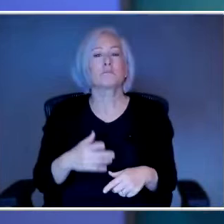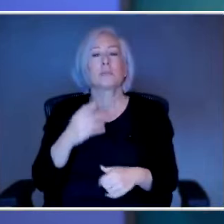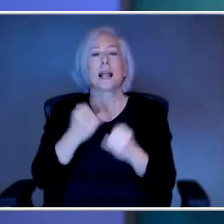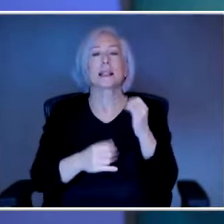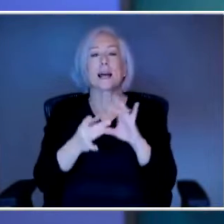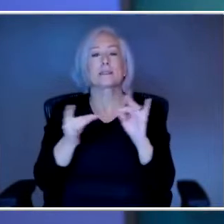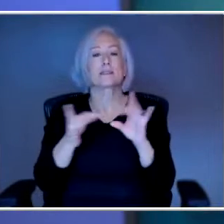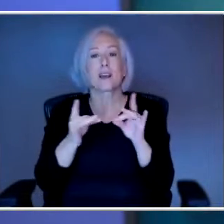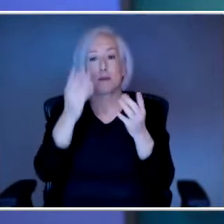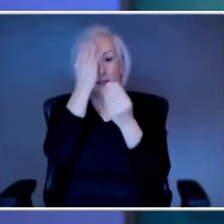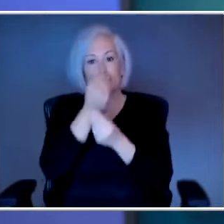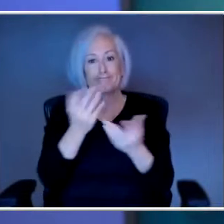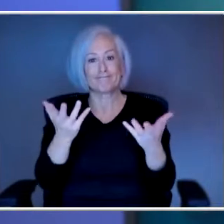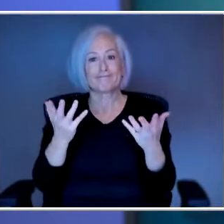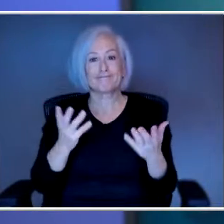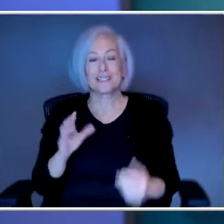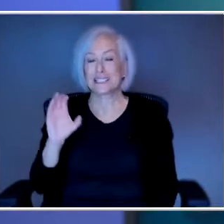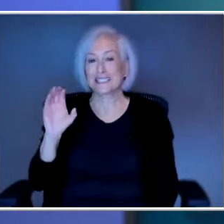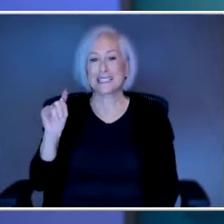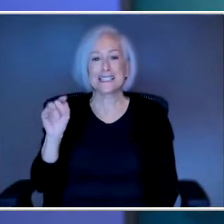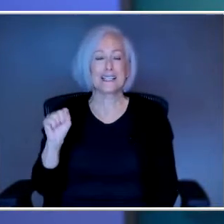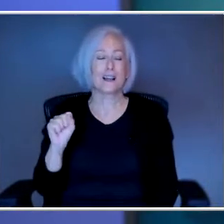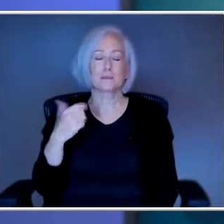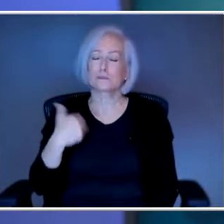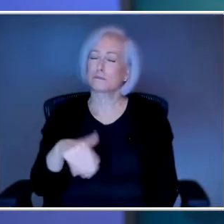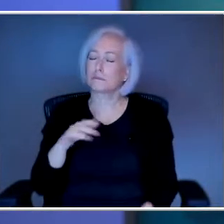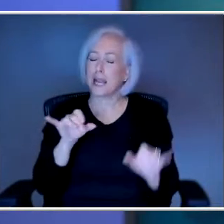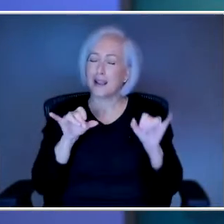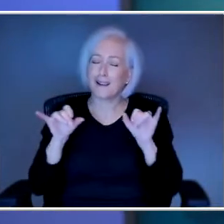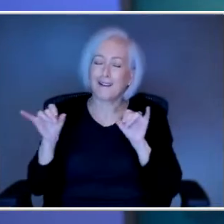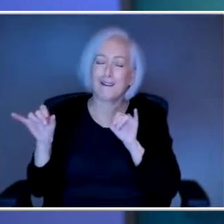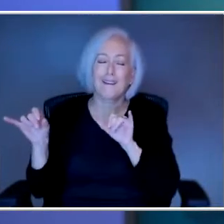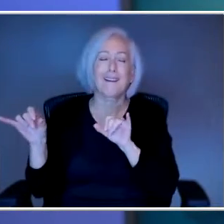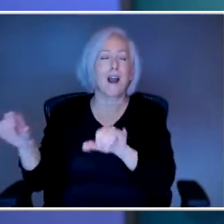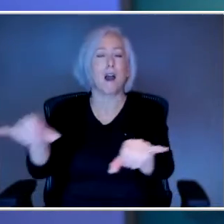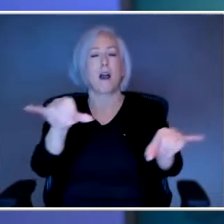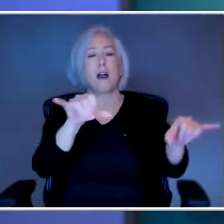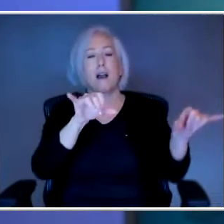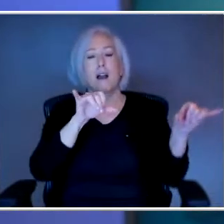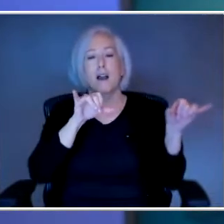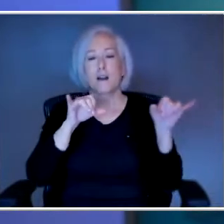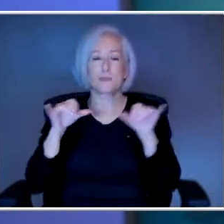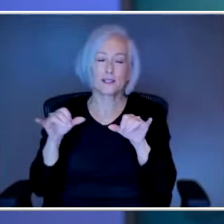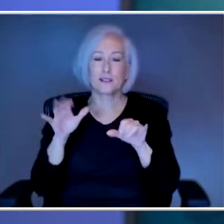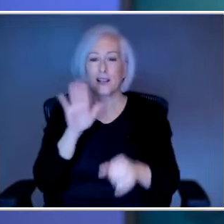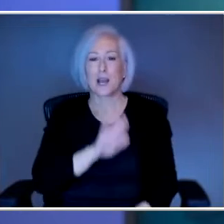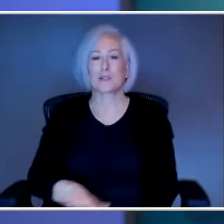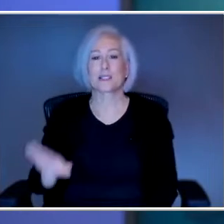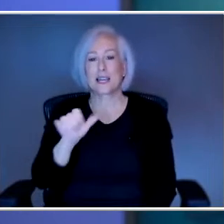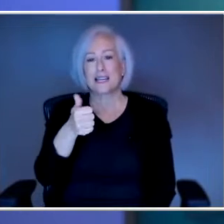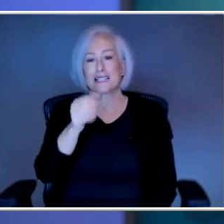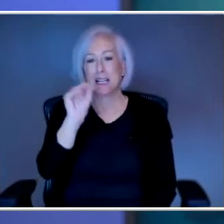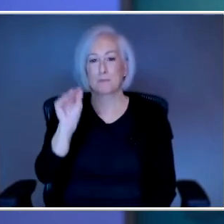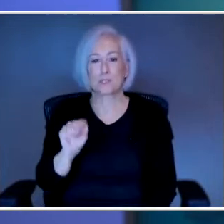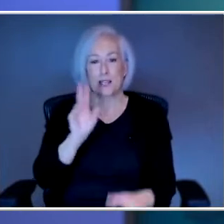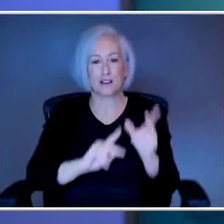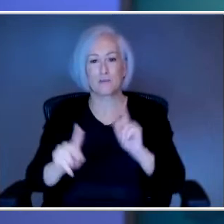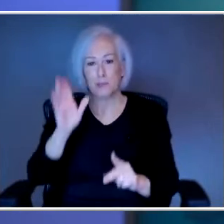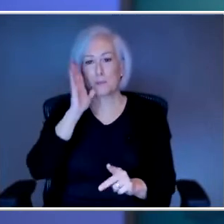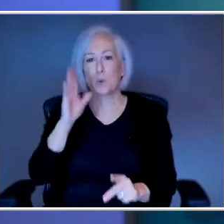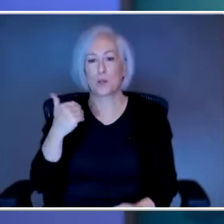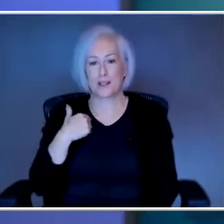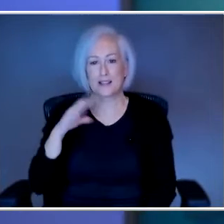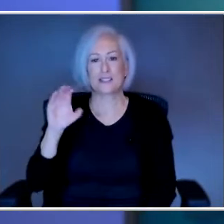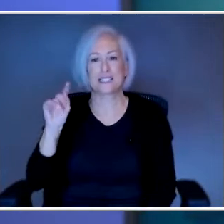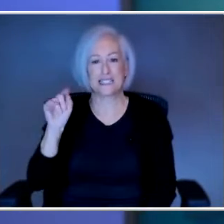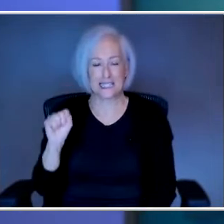Carpal tunnel is extremely common. There's guesses all across the board, but it's probably about 10% of people have carpal tunnel symptoms sometime in their life, and about